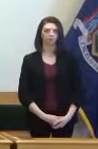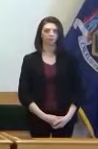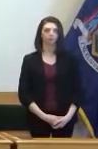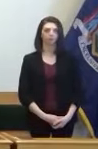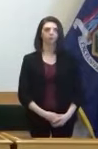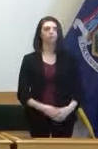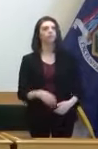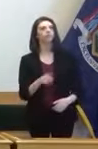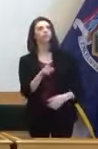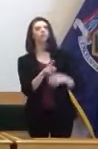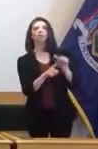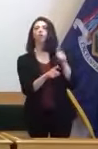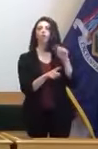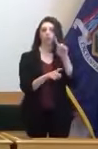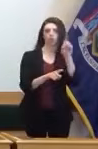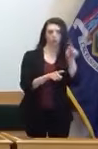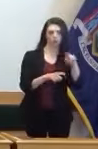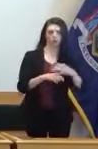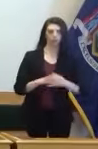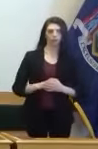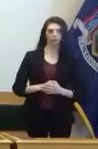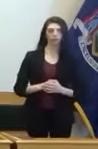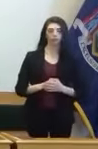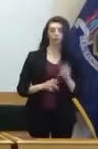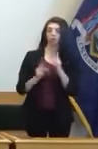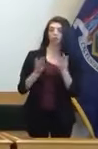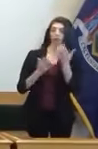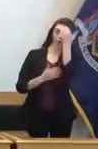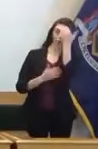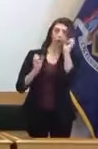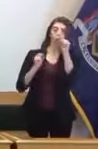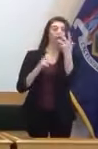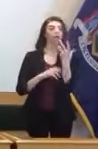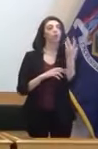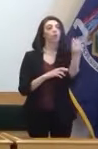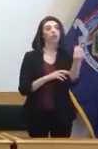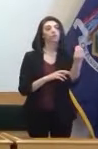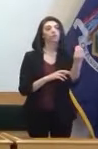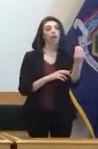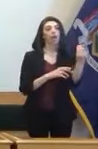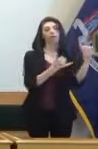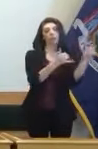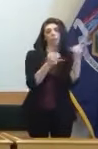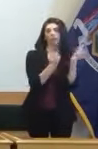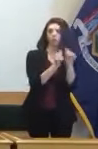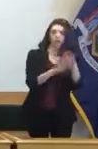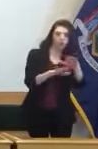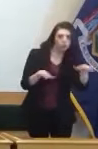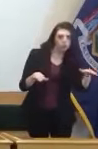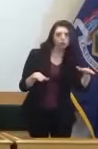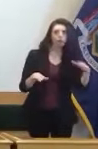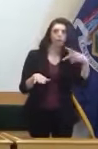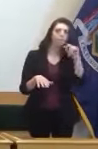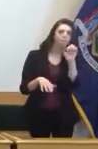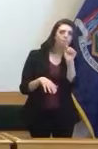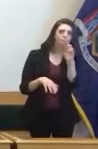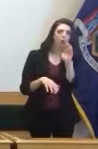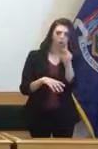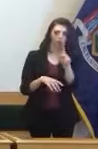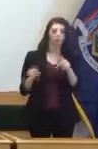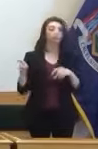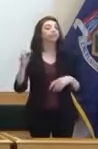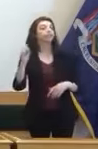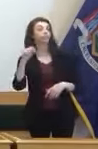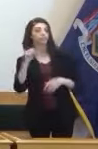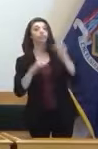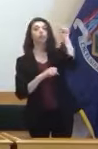There's another question. People want to know if they can go outside with their kids or to a park or playground. Absolutely. Right now, the governor has waived fees